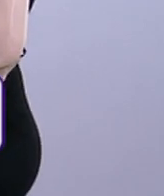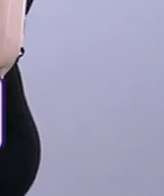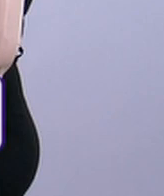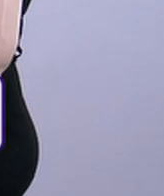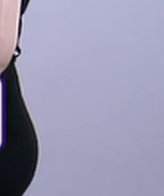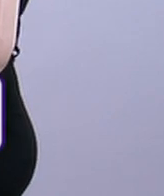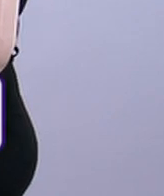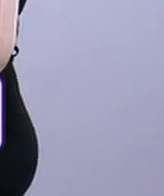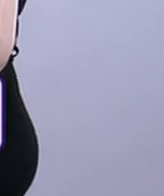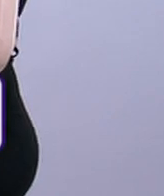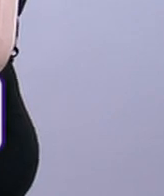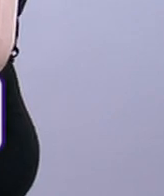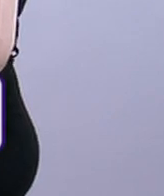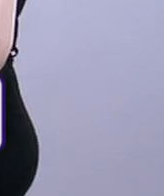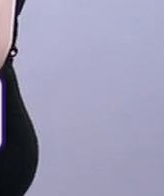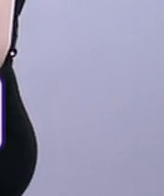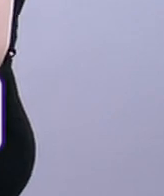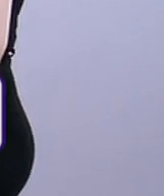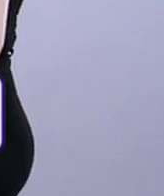1, 2, 3, or 4?